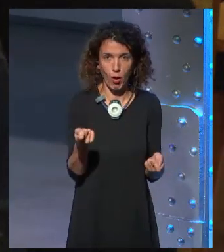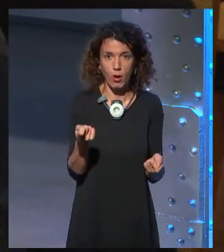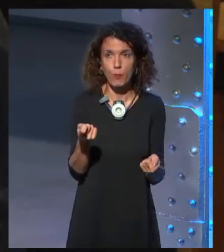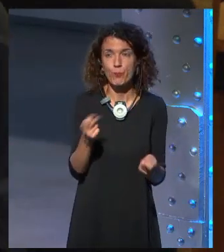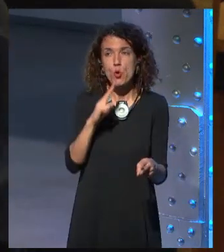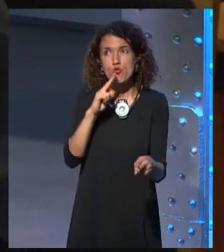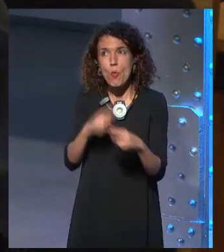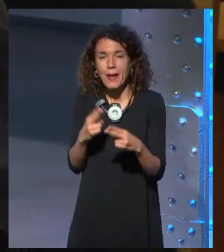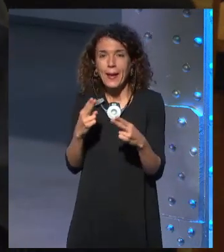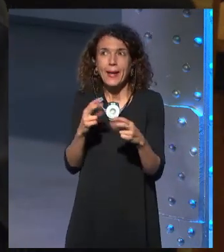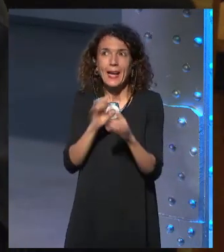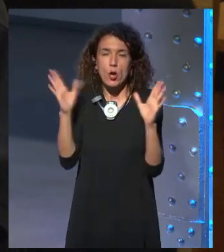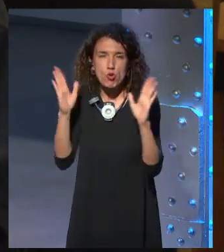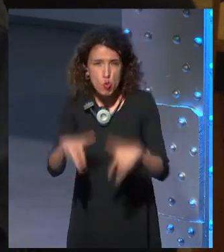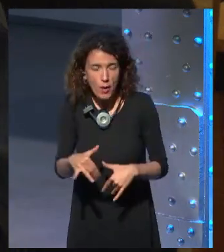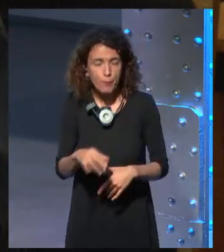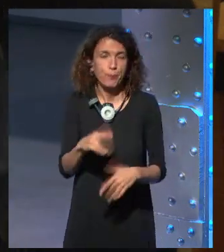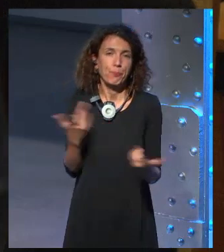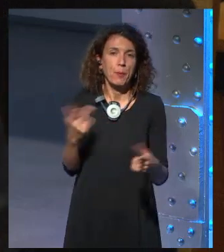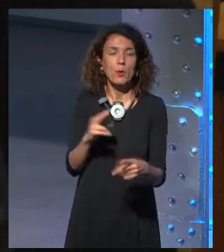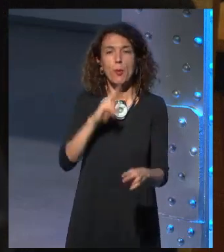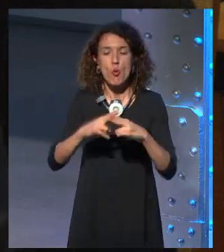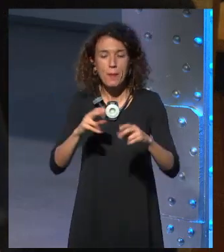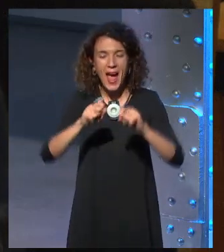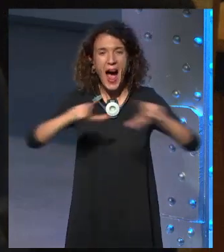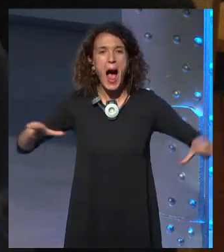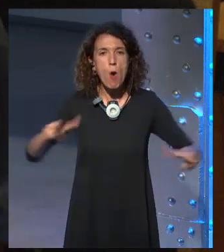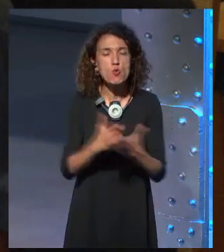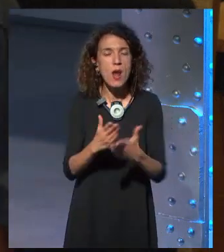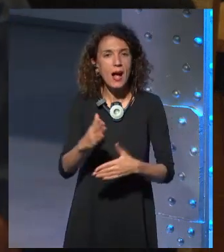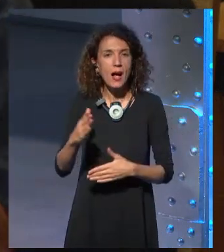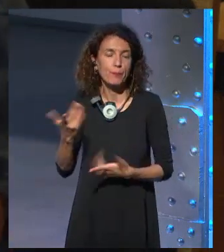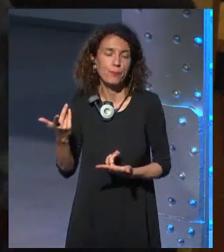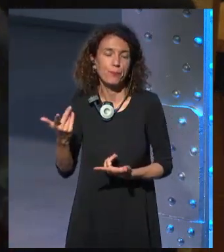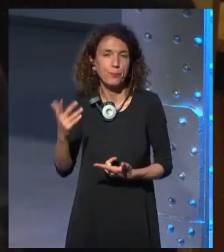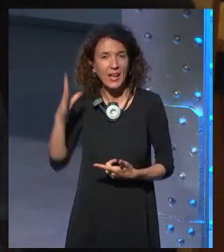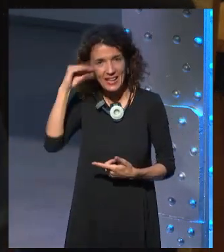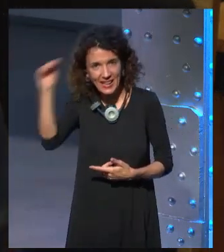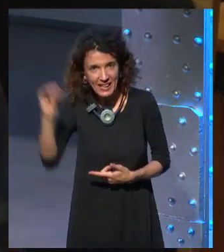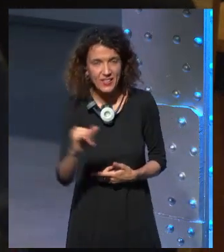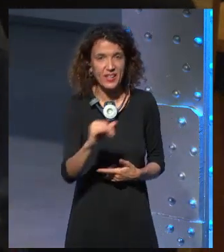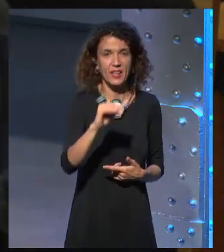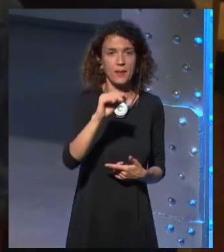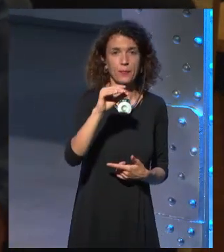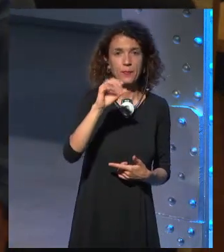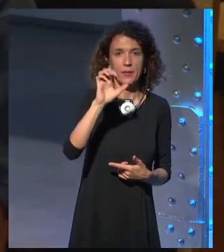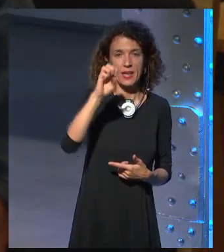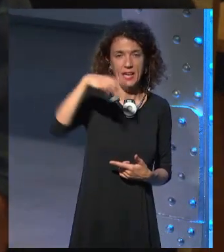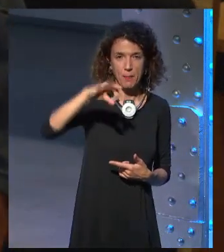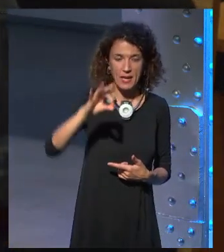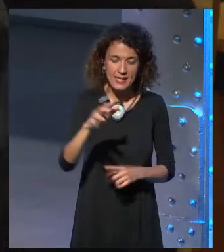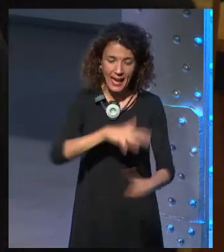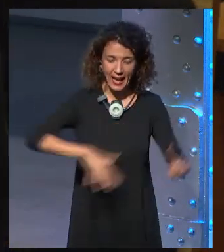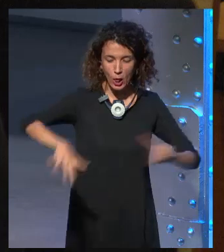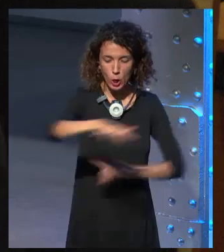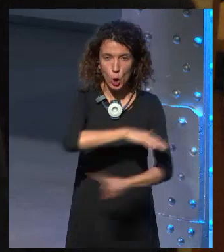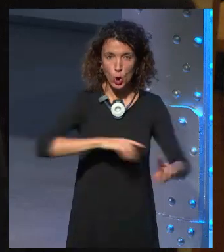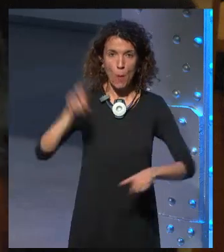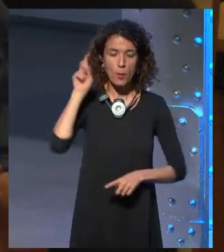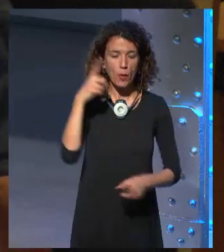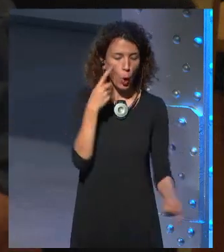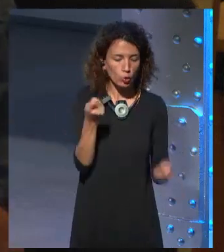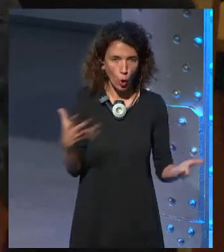of the classroom. There is no clear name for that, but what we call smart classrooms or LMS, and